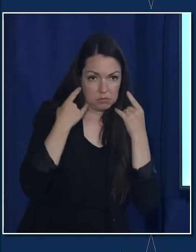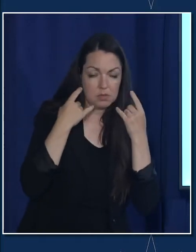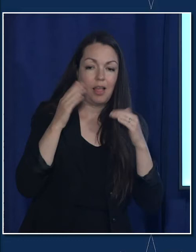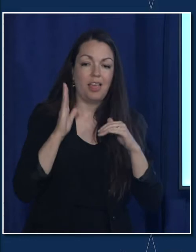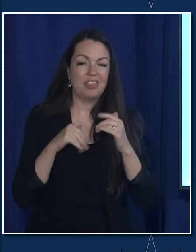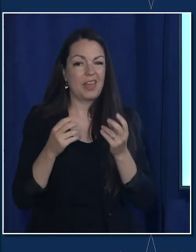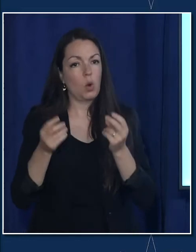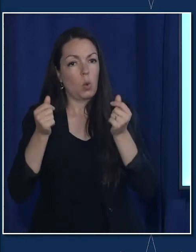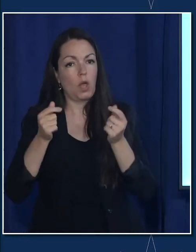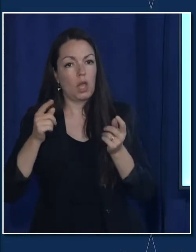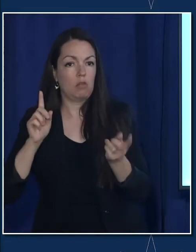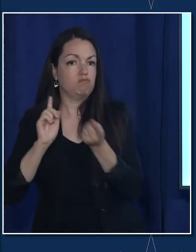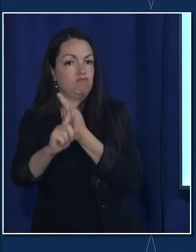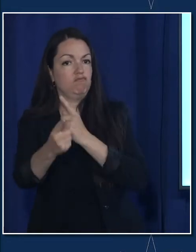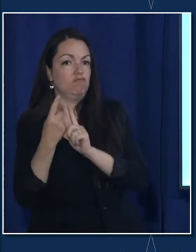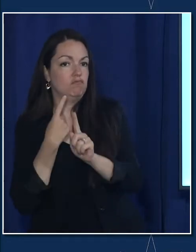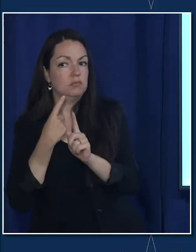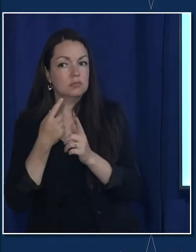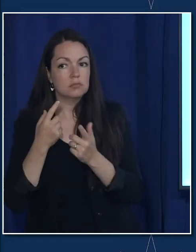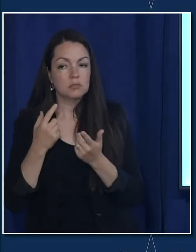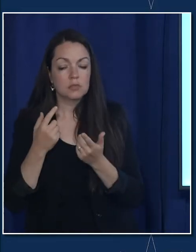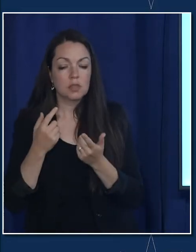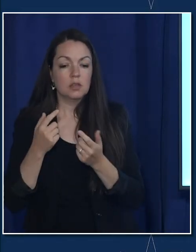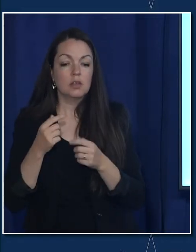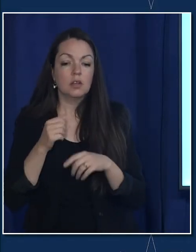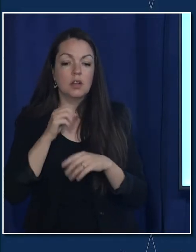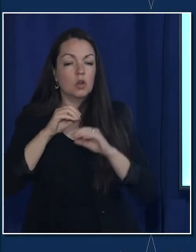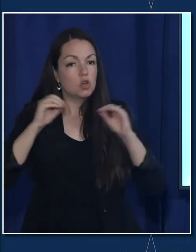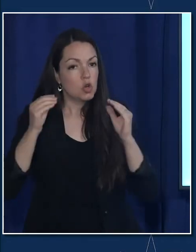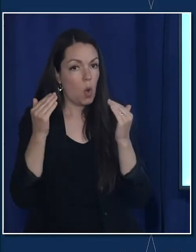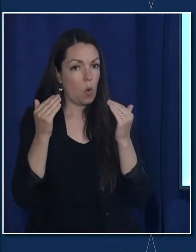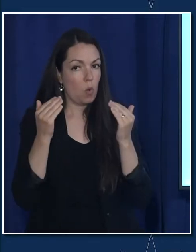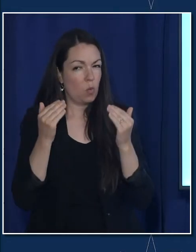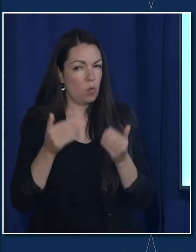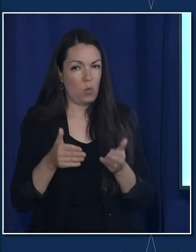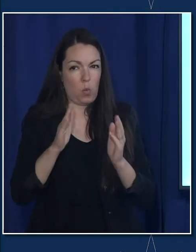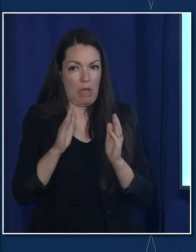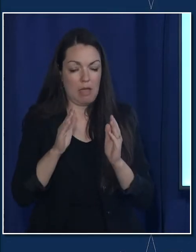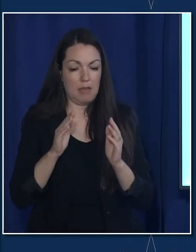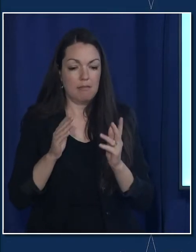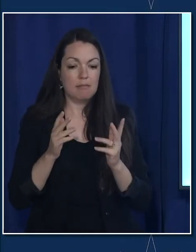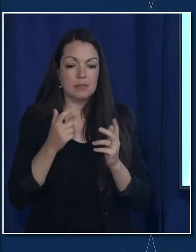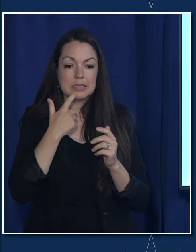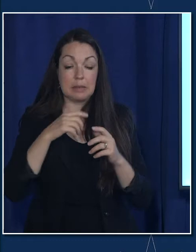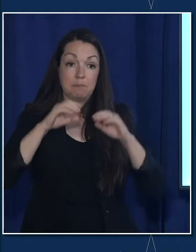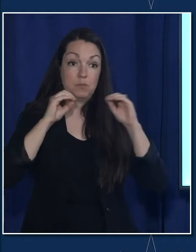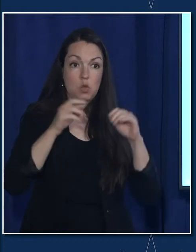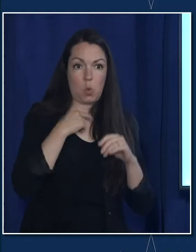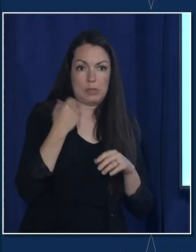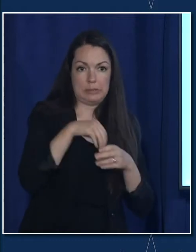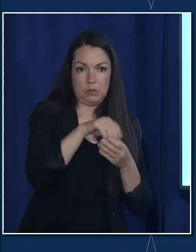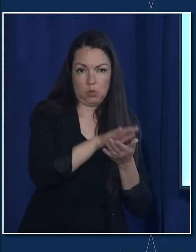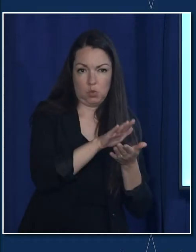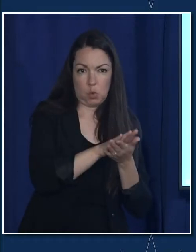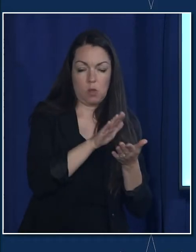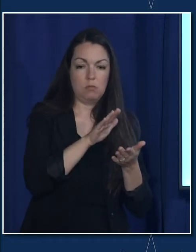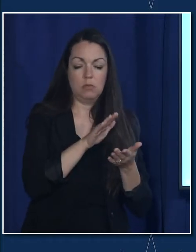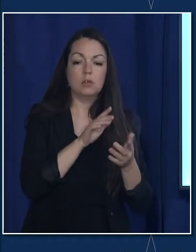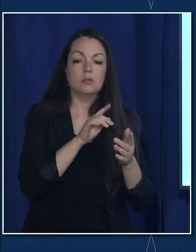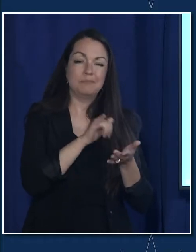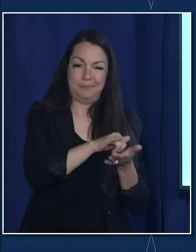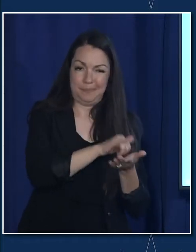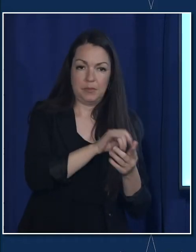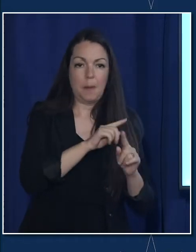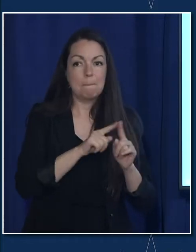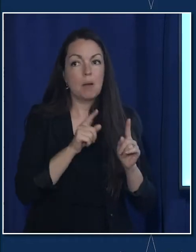So there's no way to eliminate risk in the schools, but I feel very strongly that the risks that we've seen, these indirect risks of not